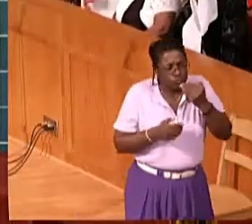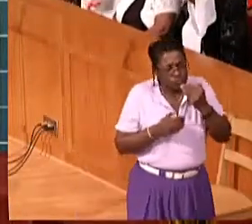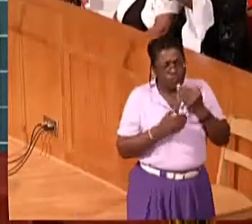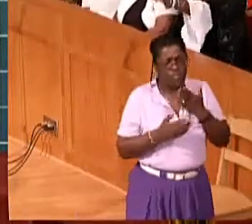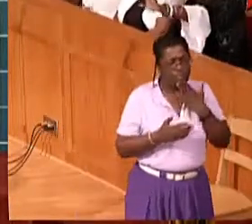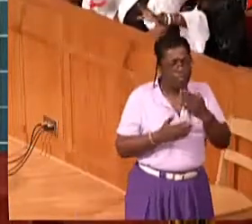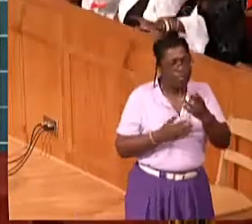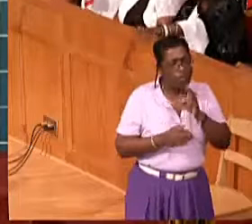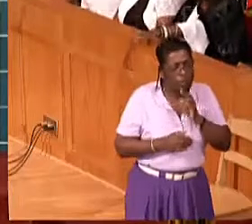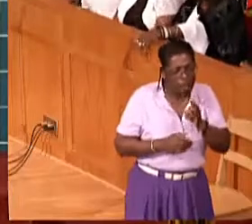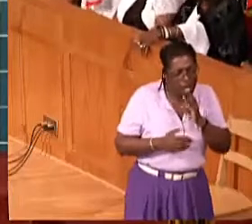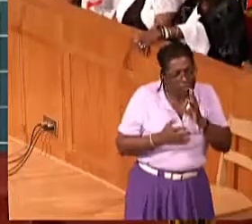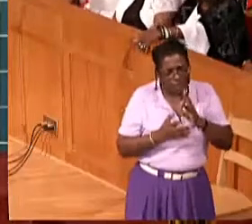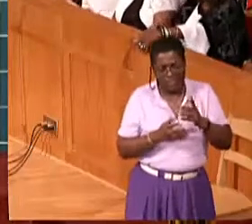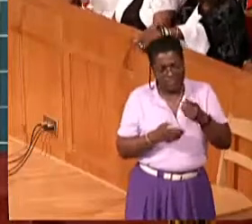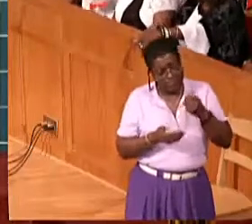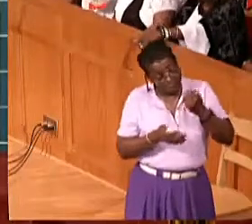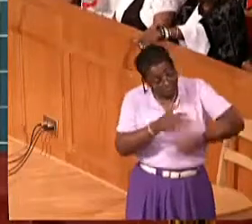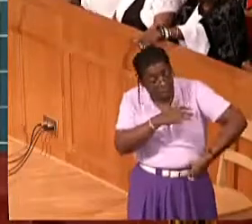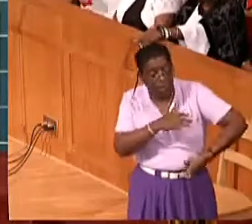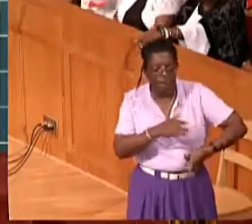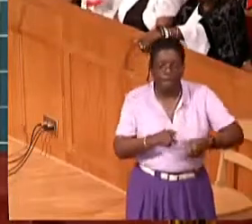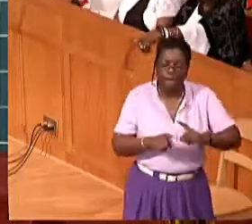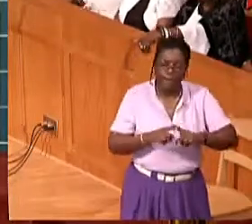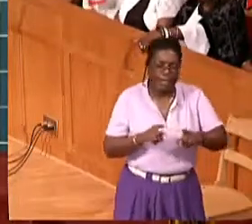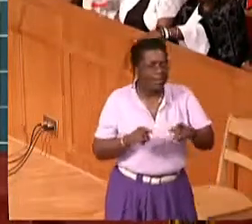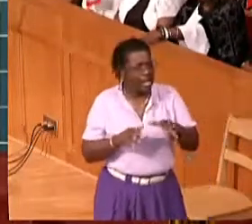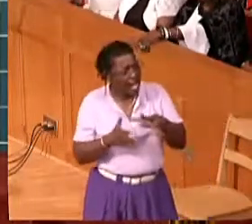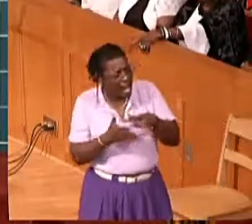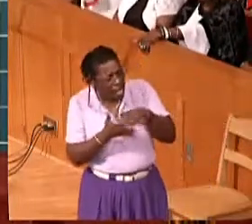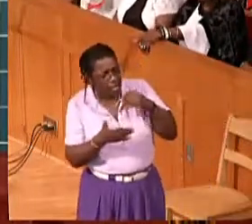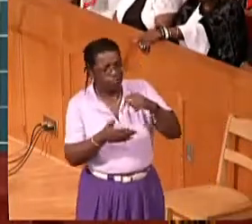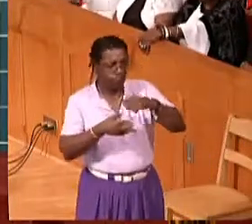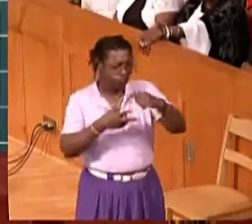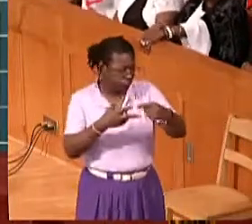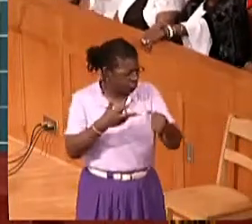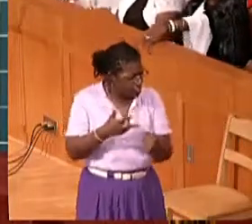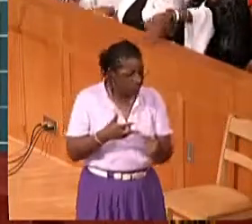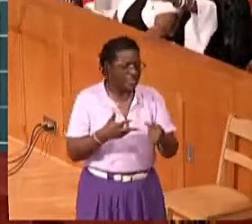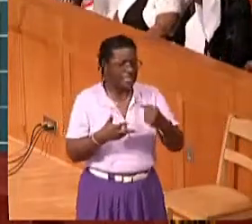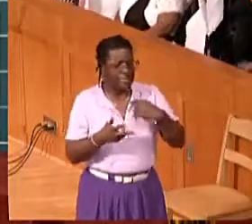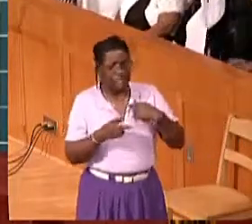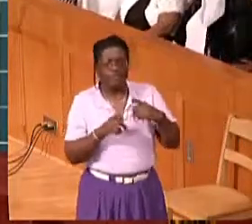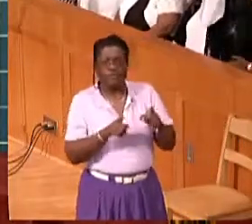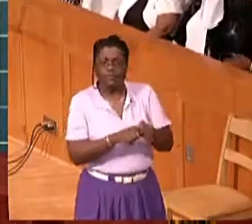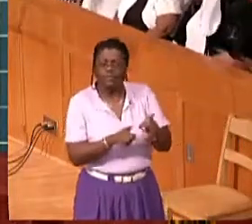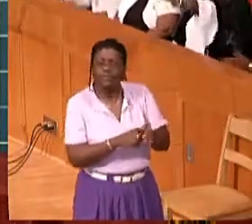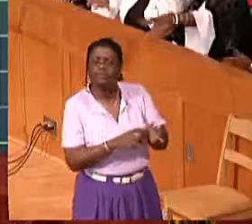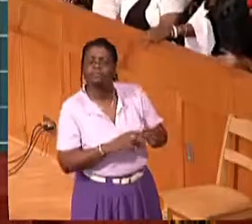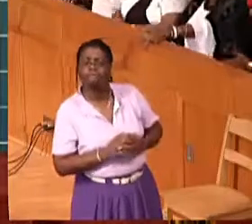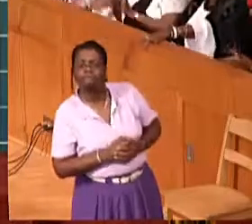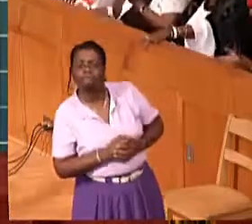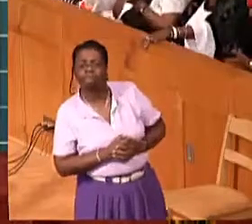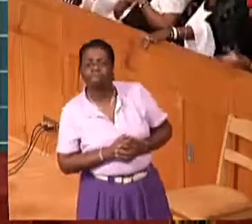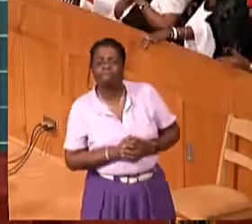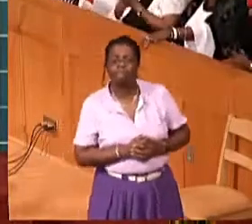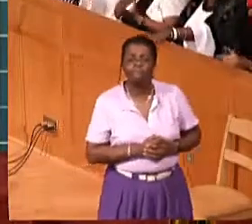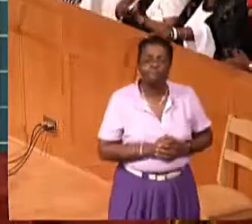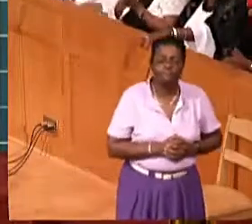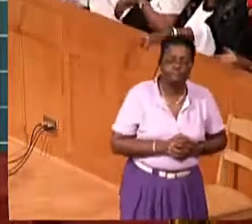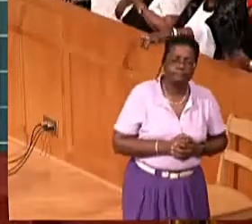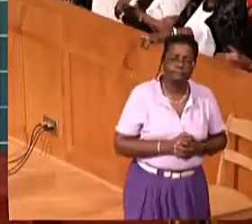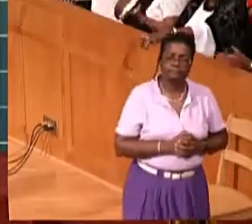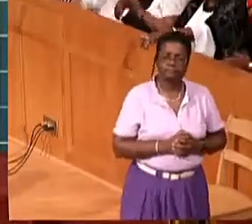show up and how to grow up and how to give up, I learned how to shut up and stop talking to everybody in the church about